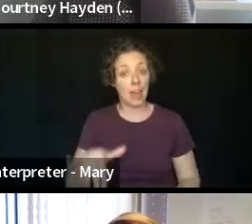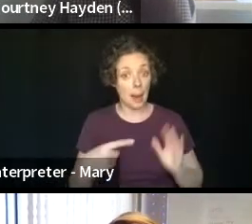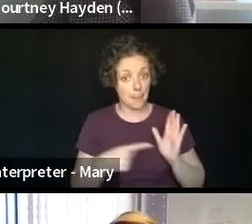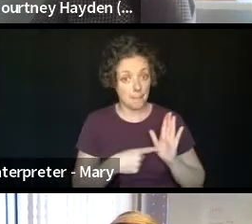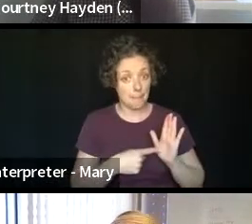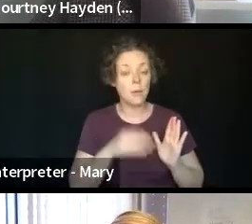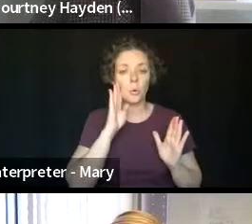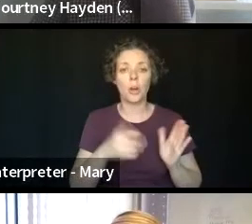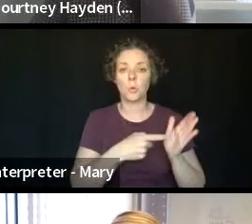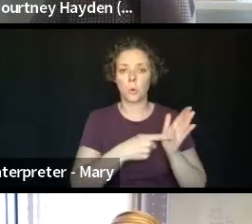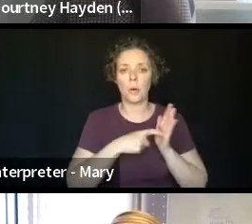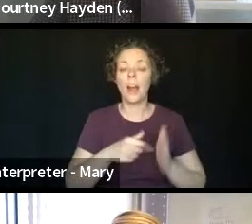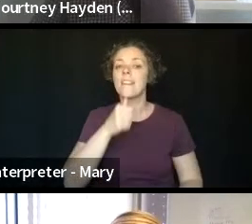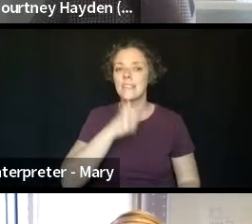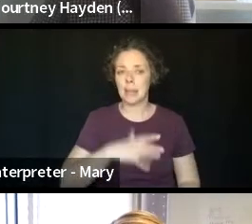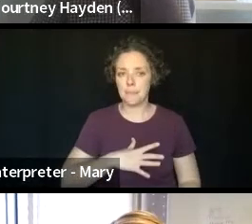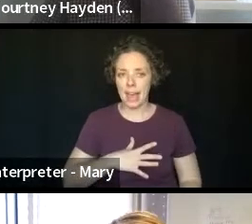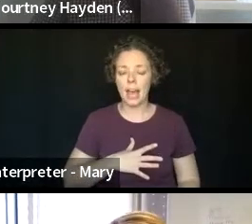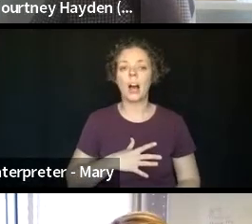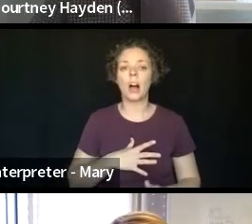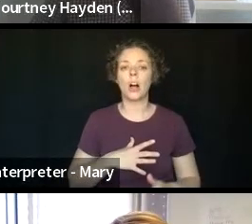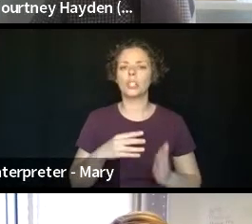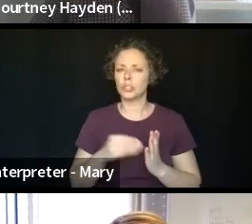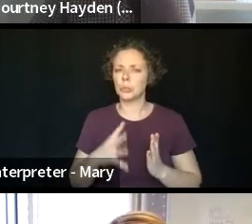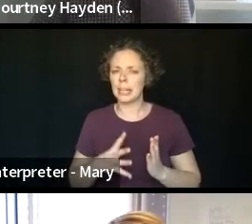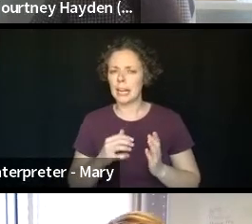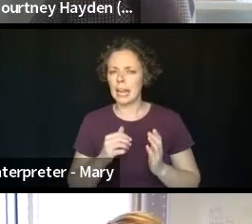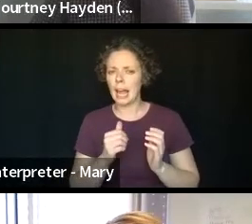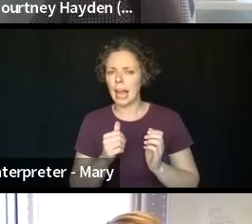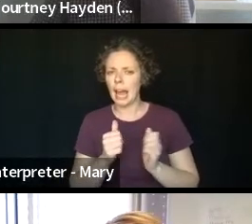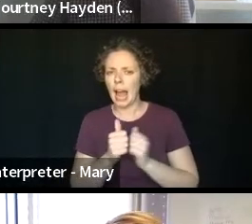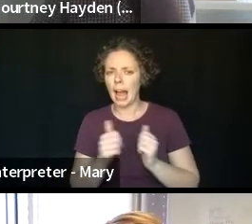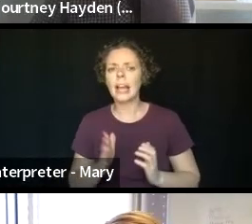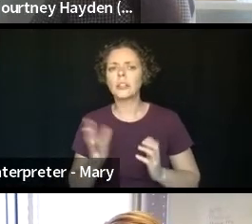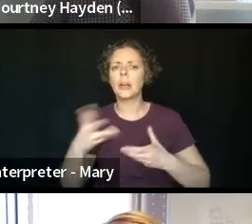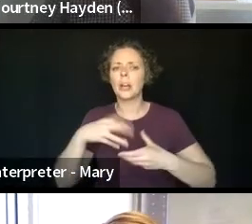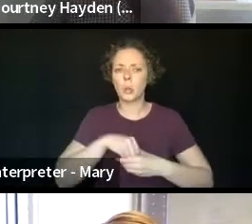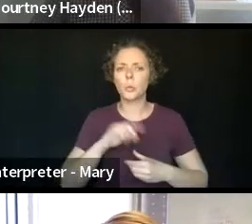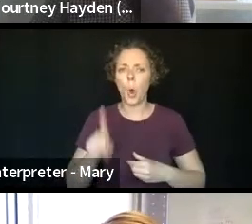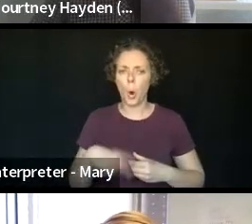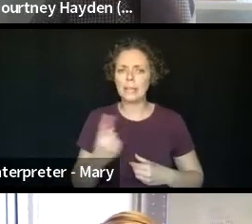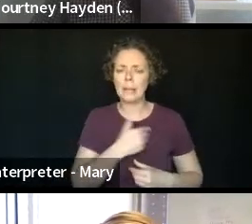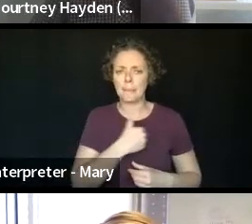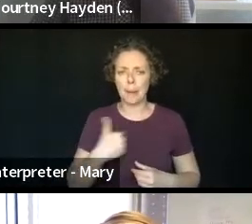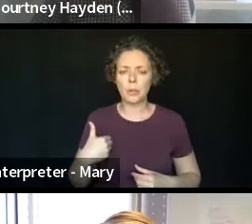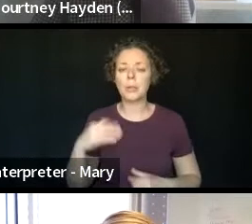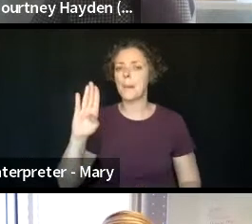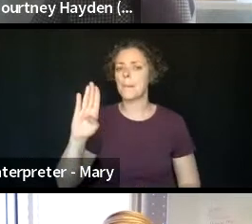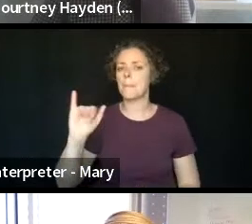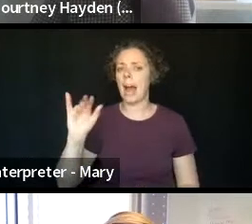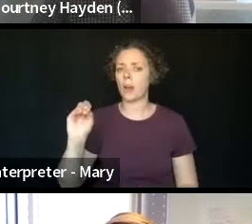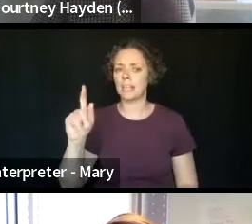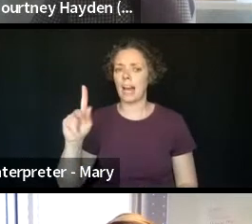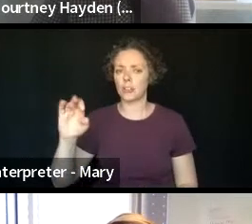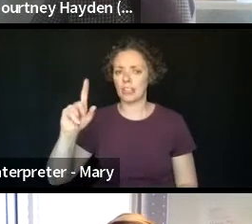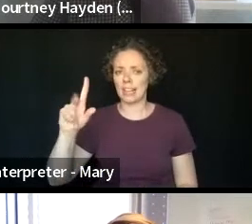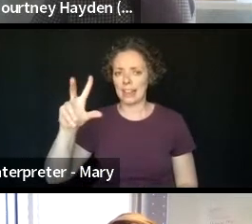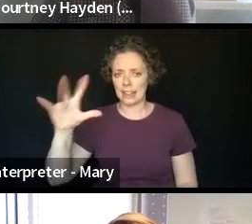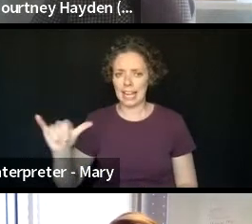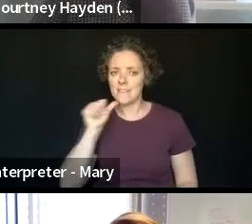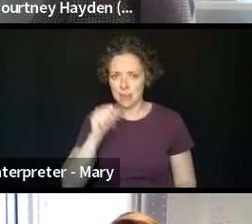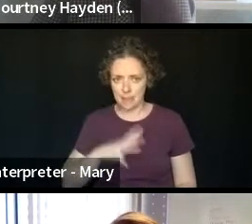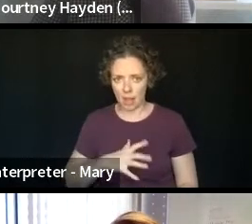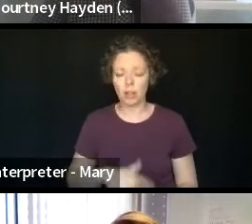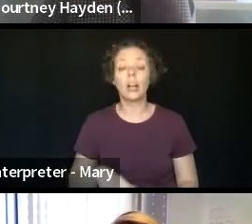female student athletic teams to only include members who are biologically female. Another bill that we were